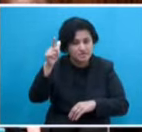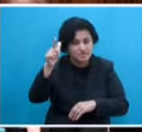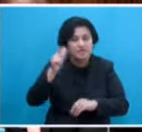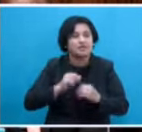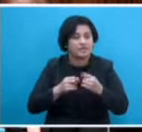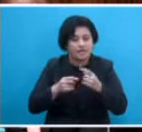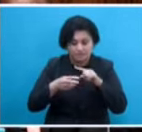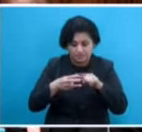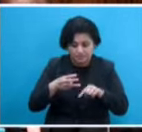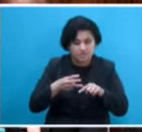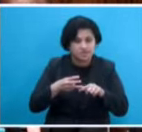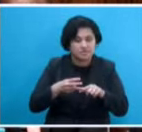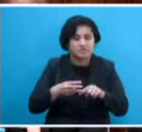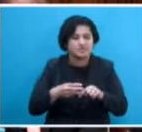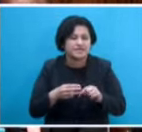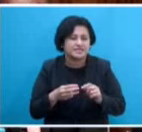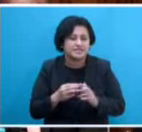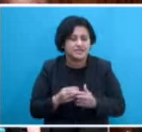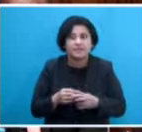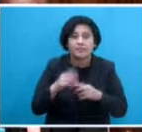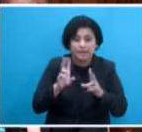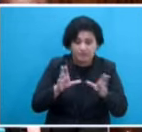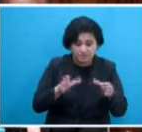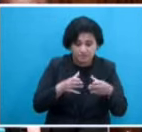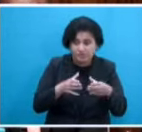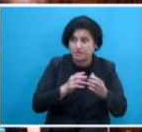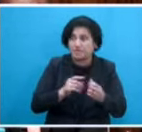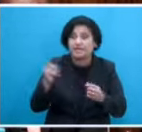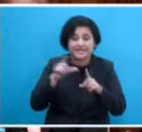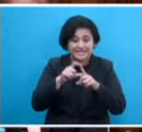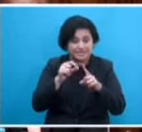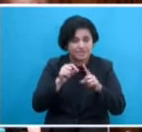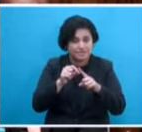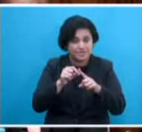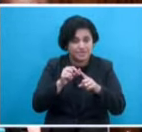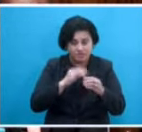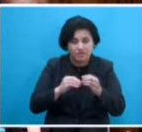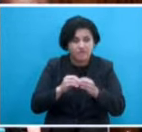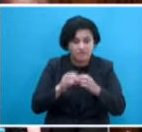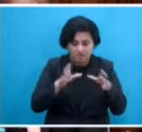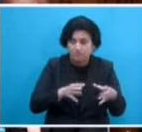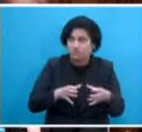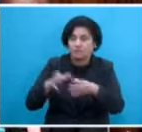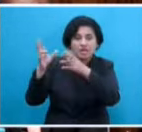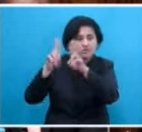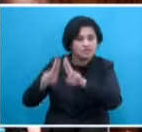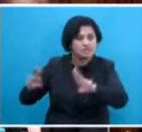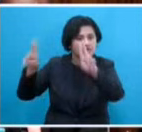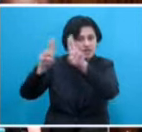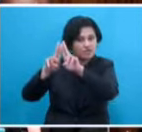this government at the UN Human Rights Council, that's a problem. It does not augur well in the belief that